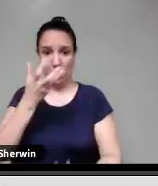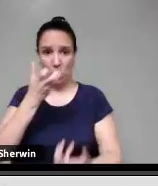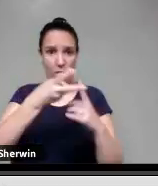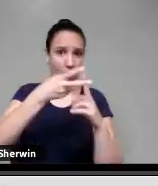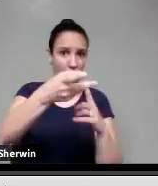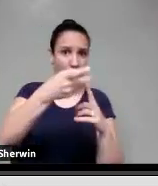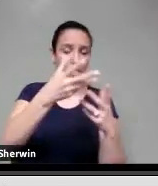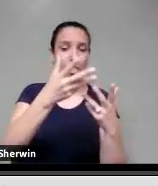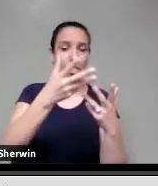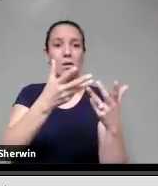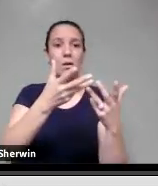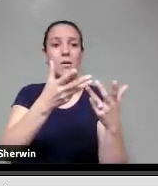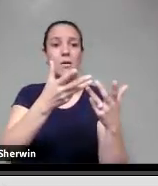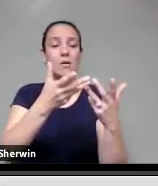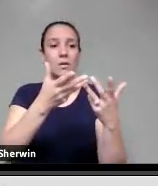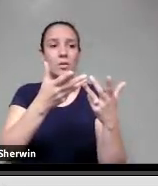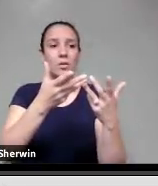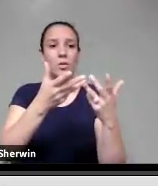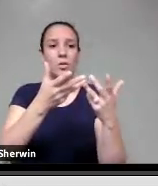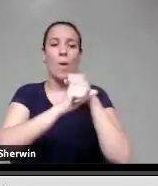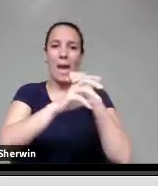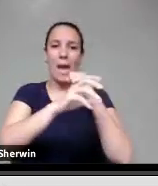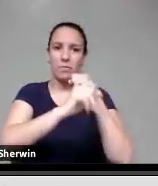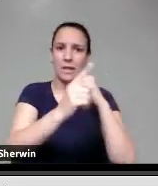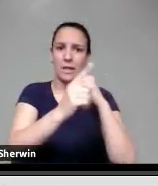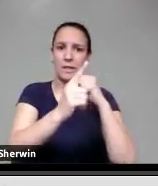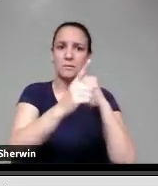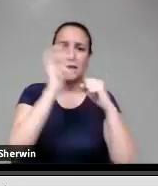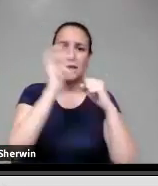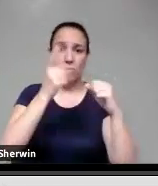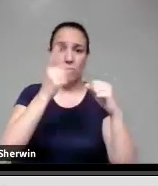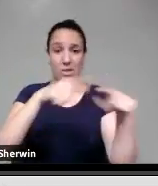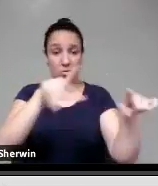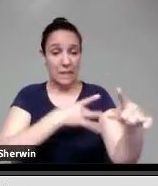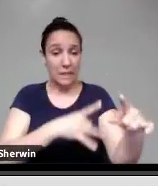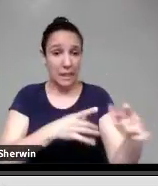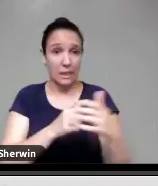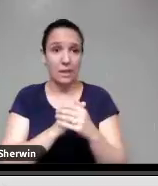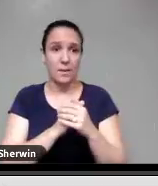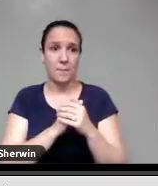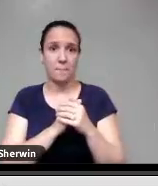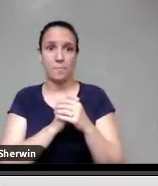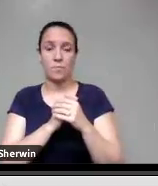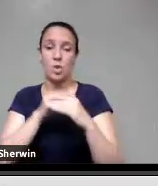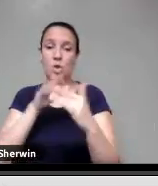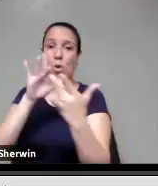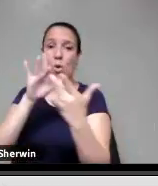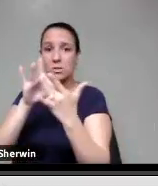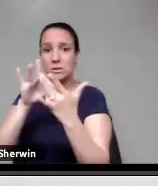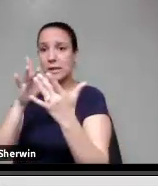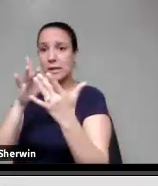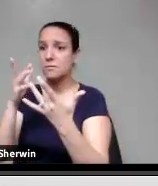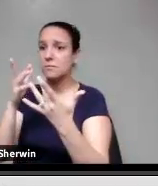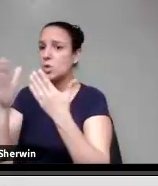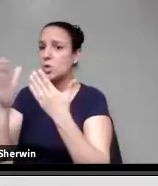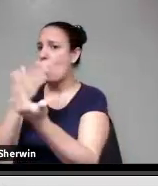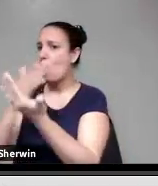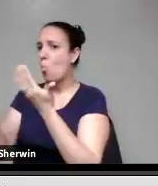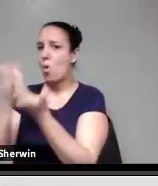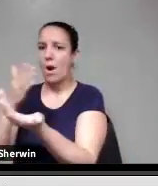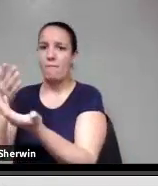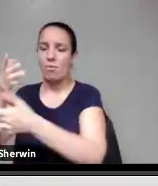of worship that they might attend. If it's a group that you think is actively involved in a church, synagogue, temple,